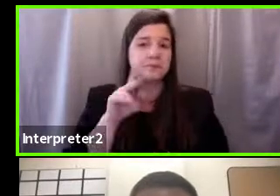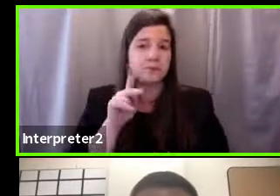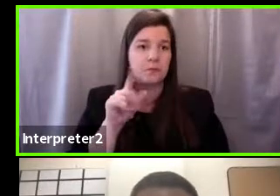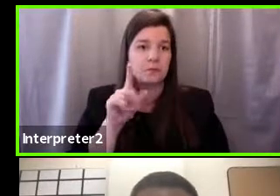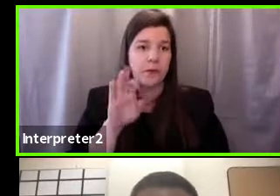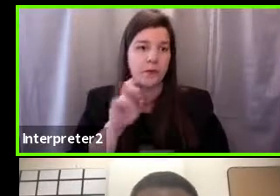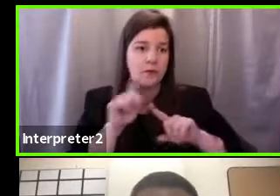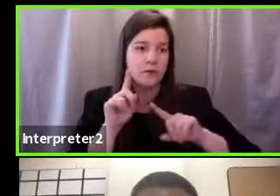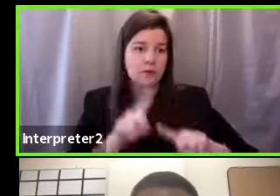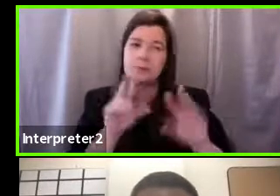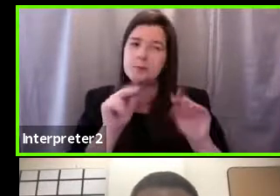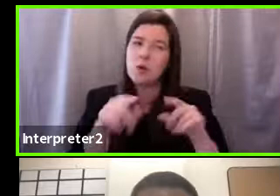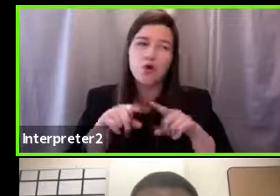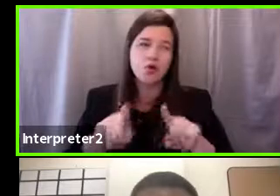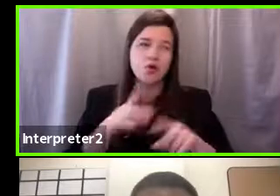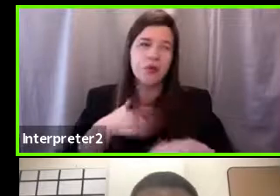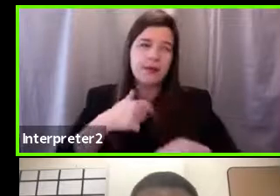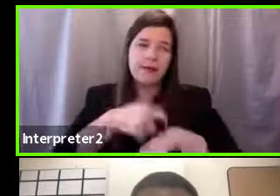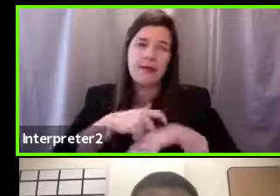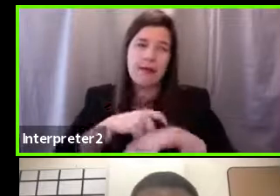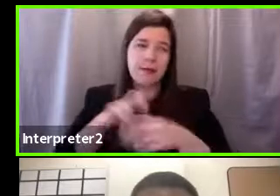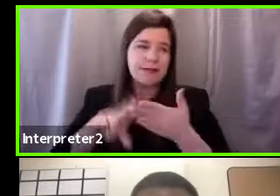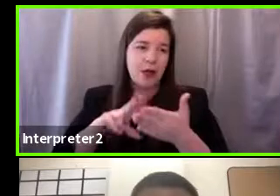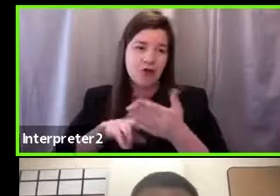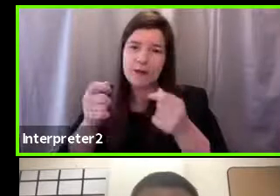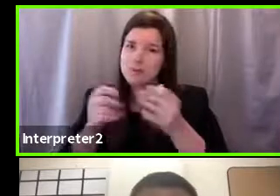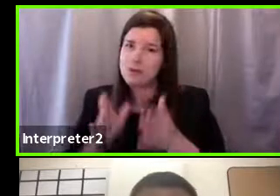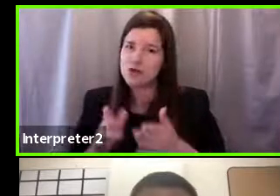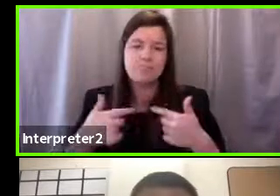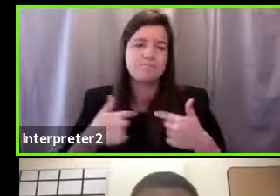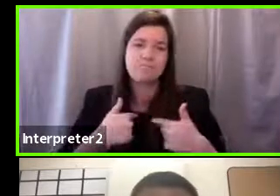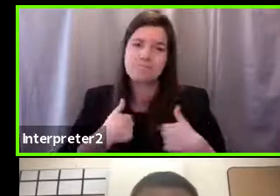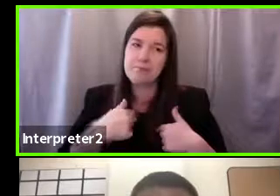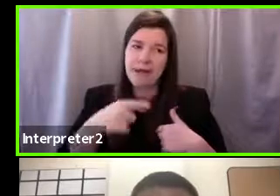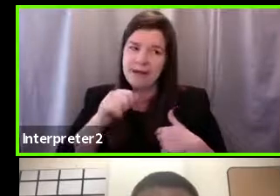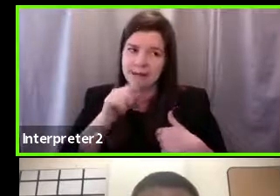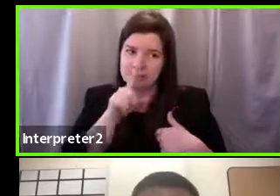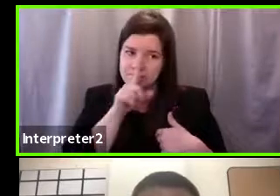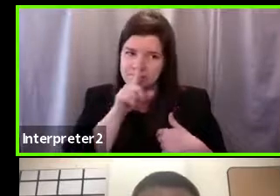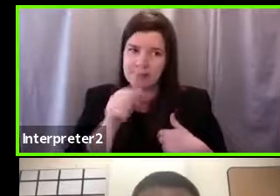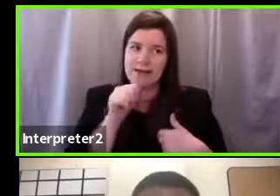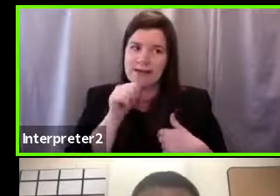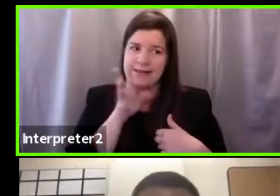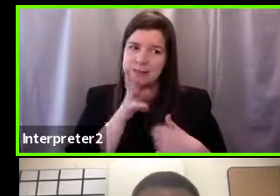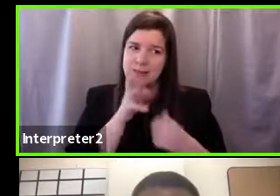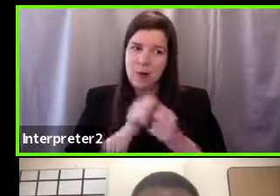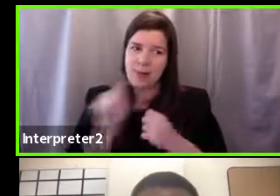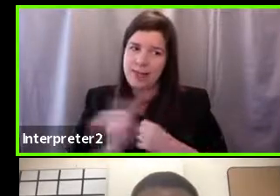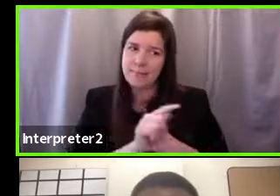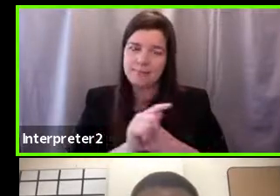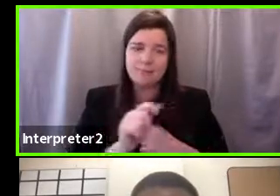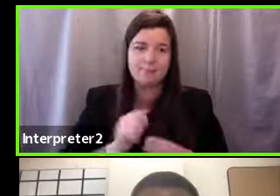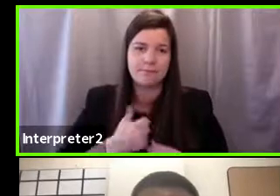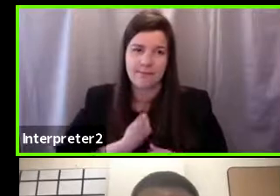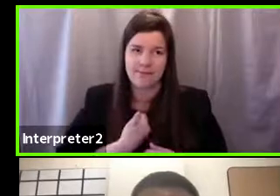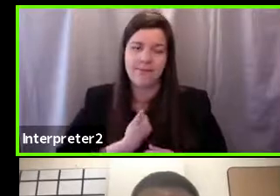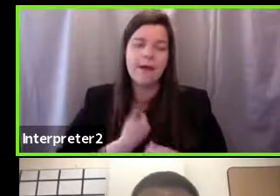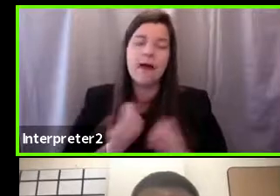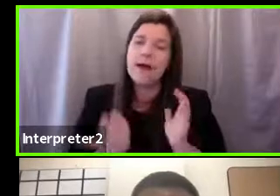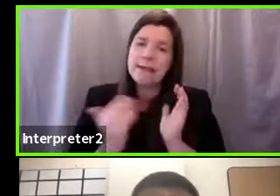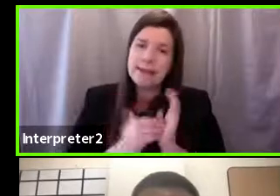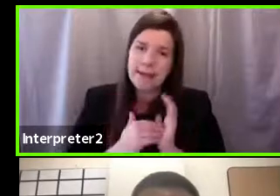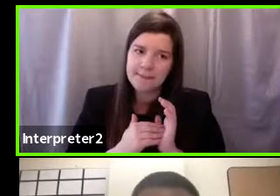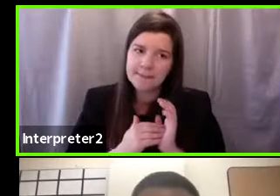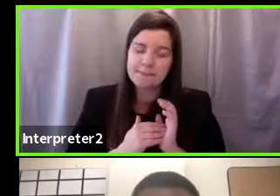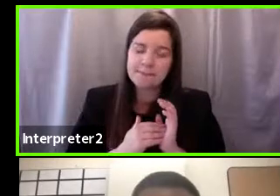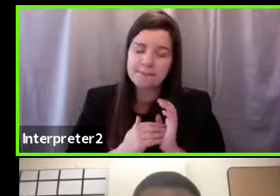I was a part of it very early on, so I couldn't speak with firsthand knowledge. And again, I